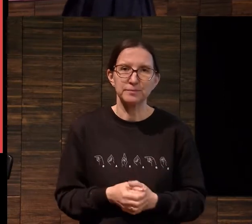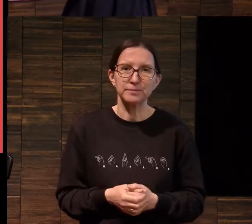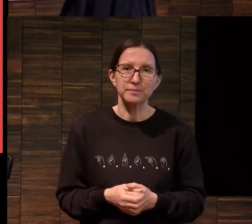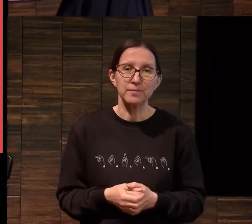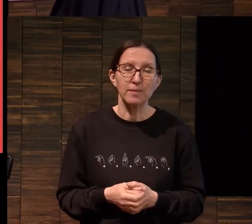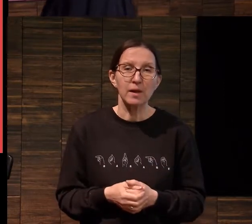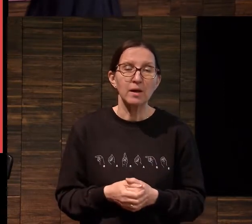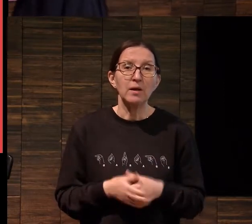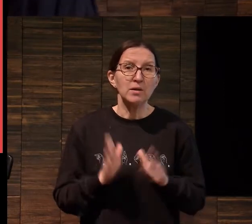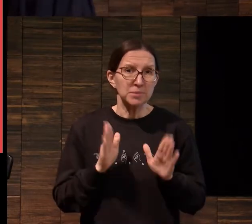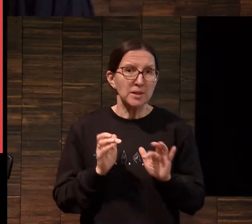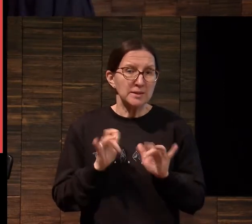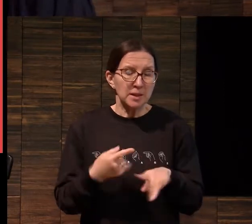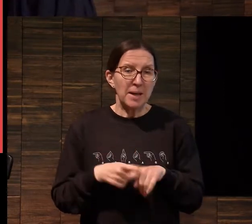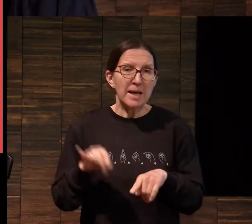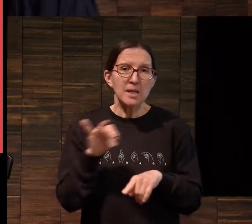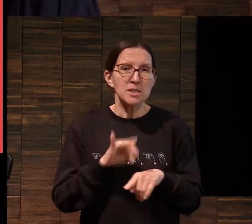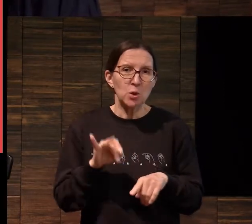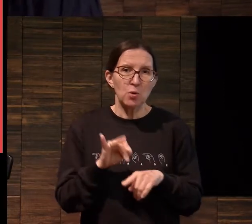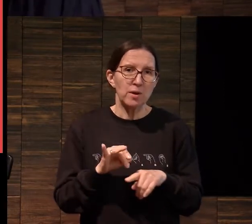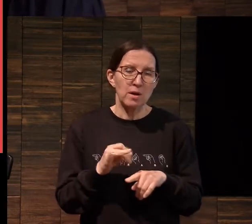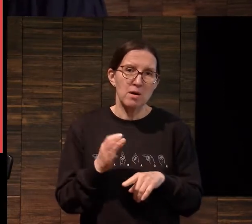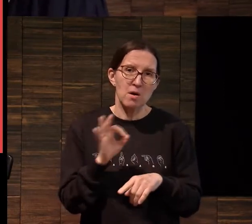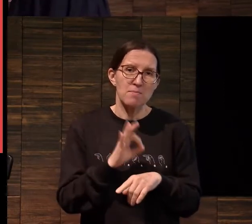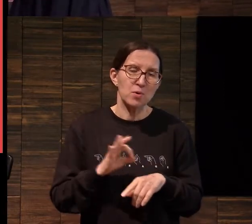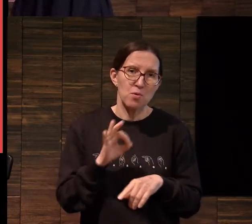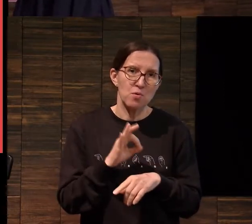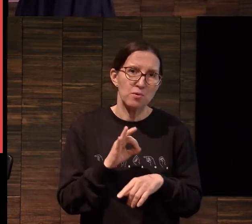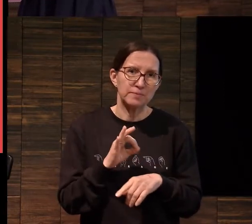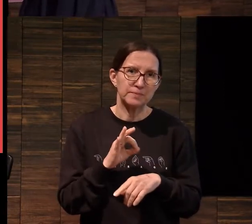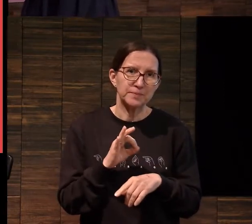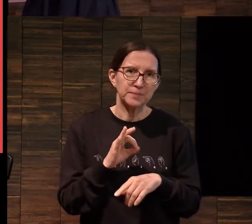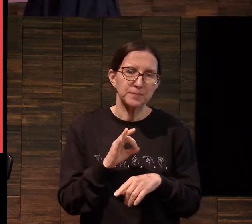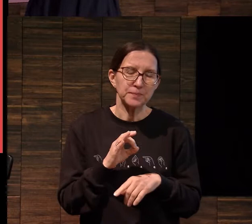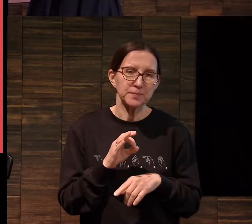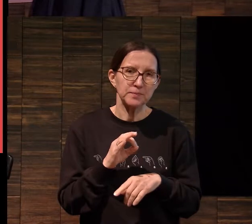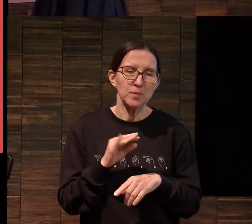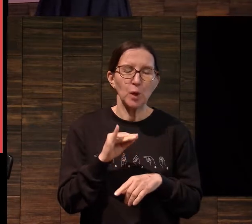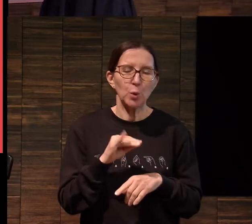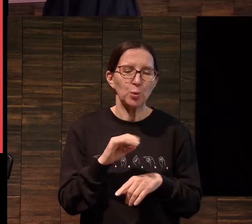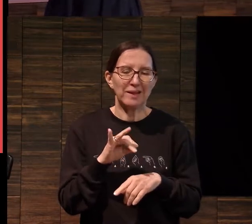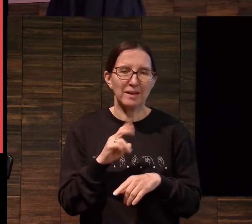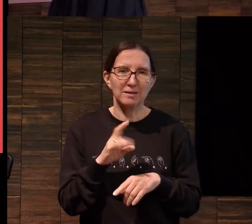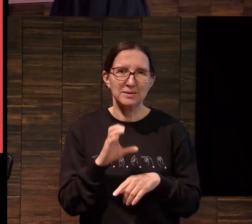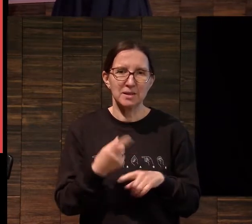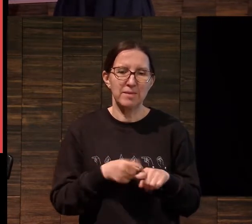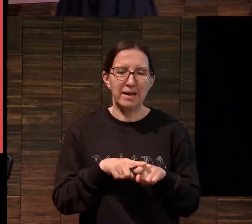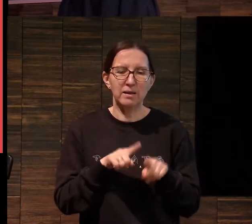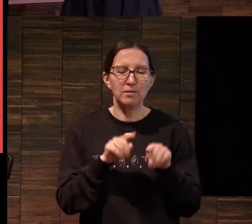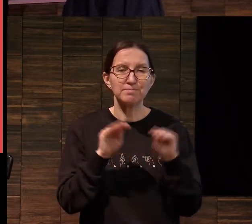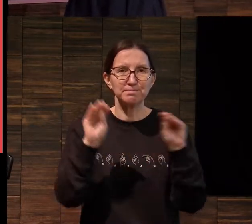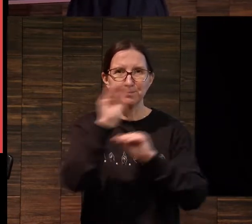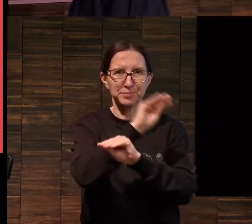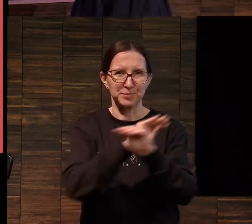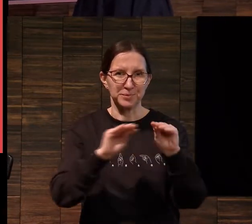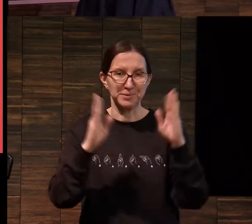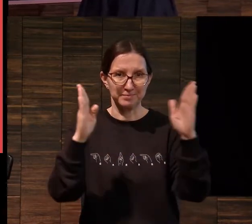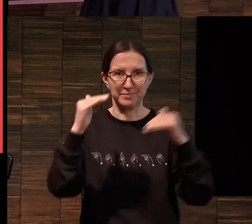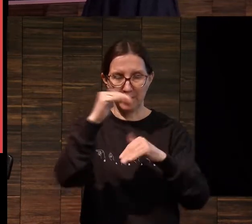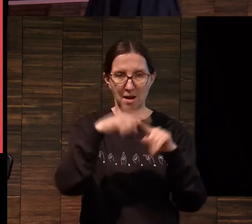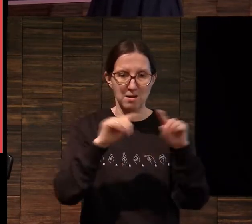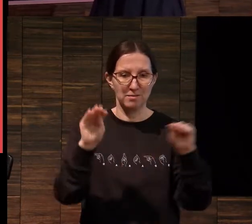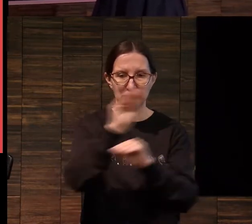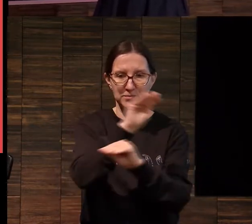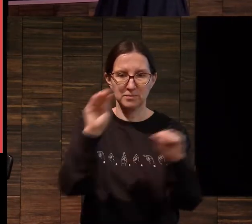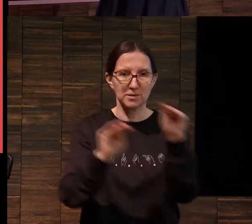Next, what's important is page structure. Here it's also more about UX and